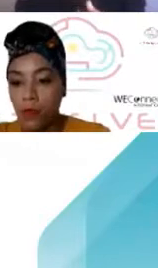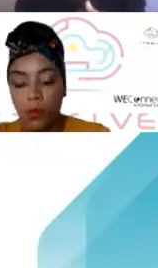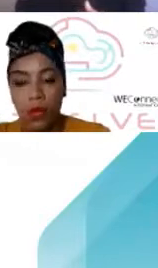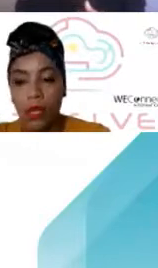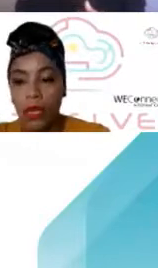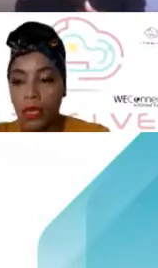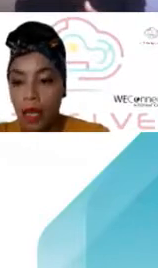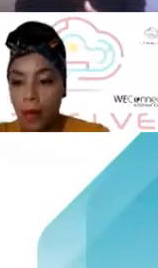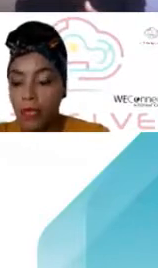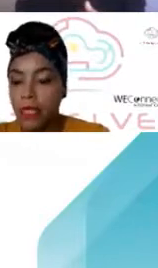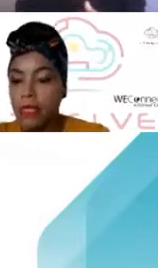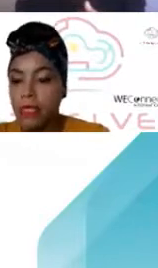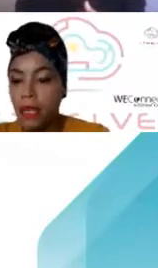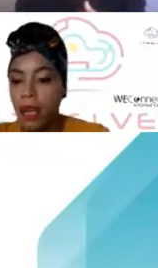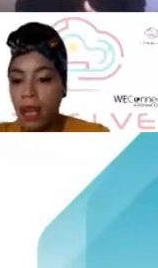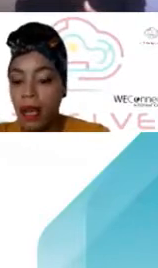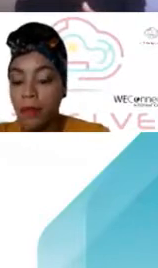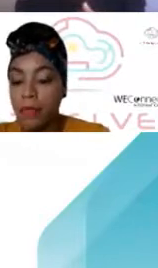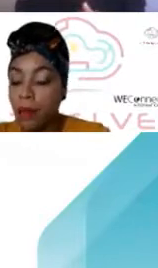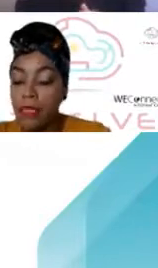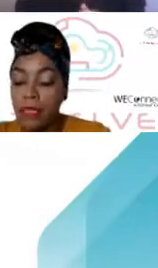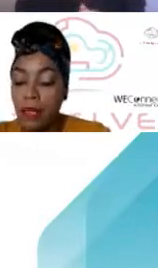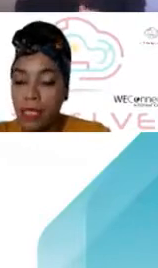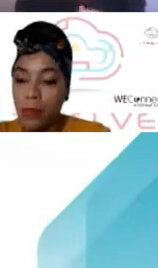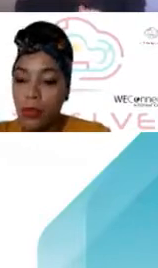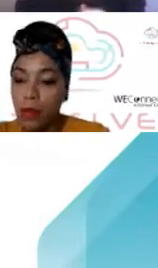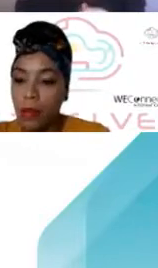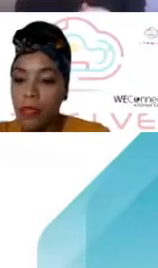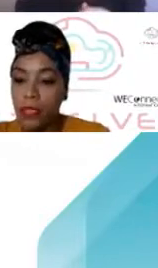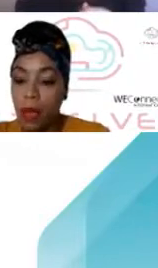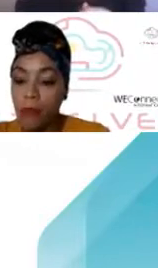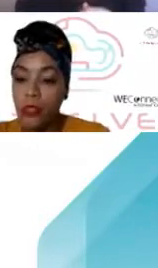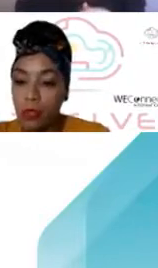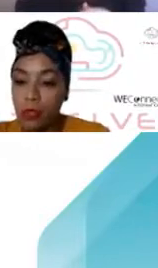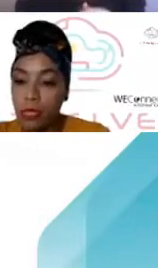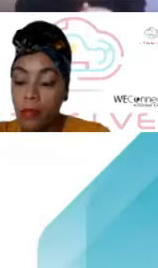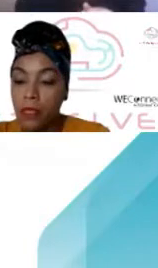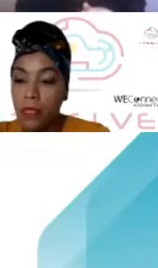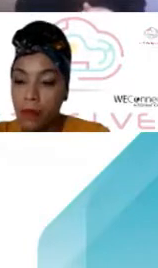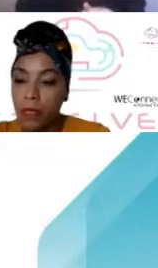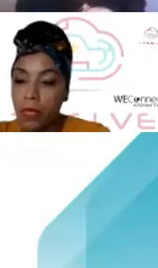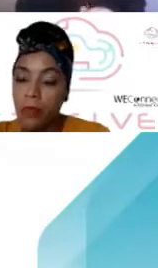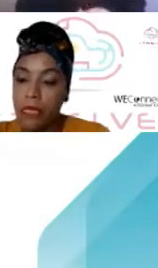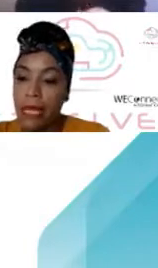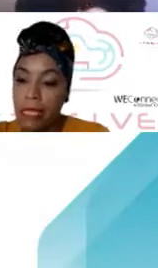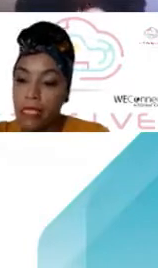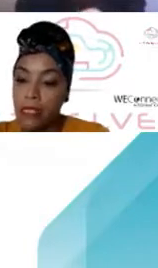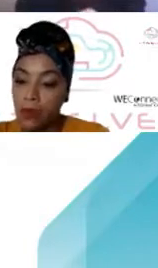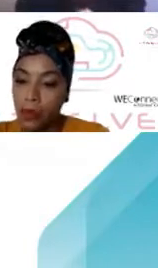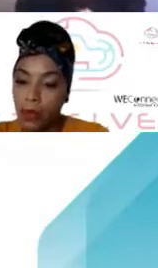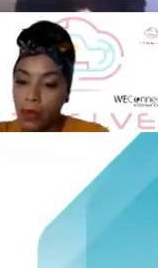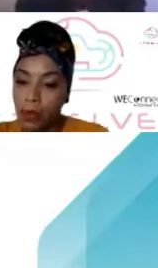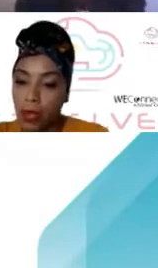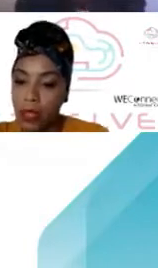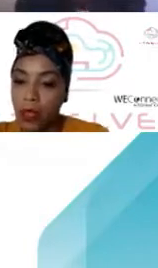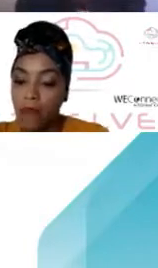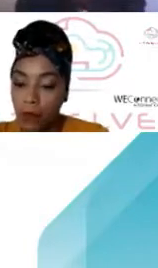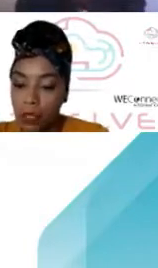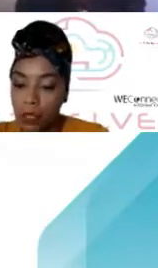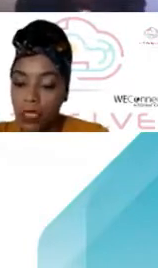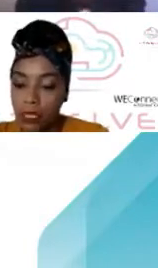for companies. Some requirements is up to 2 years, but the minimum is at least for a year.